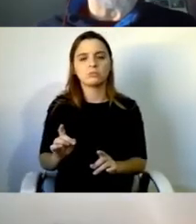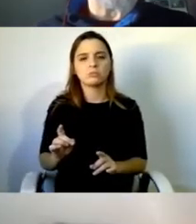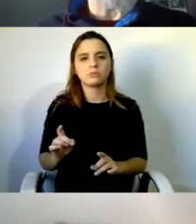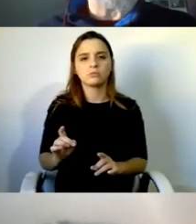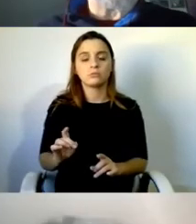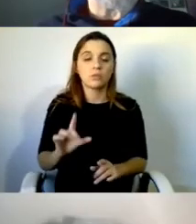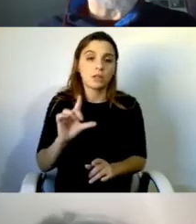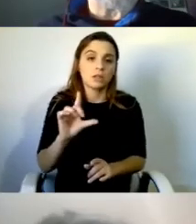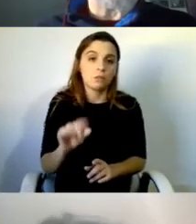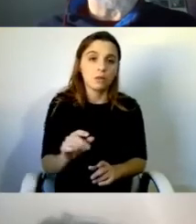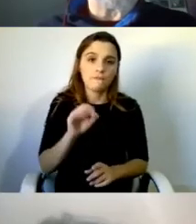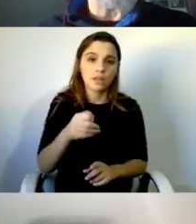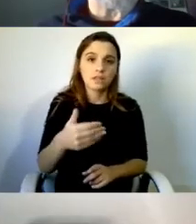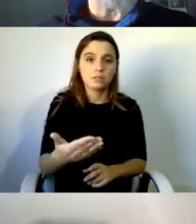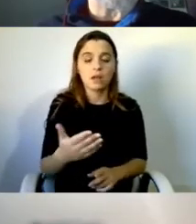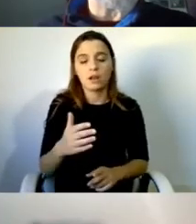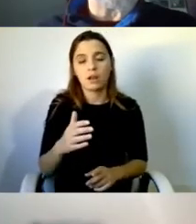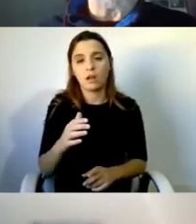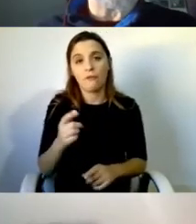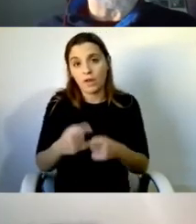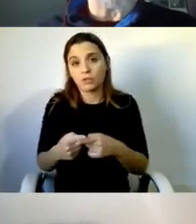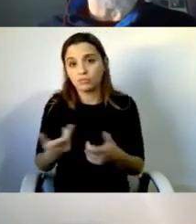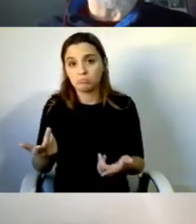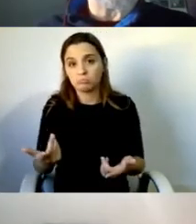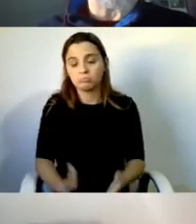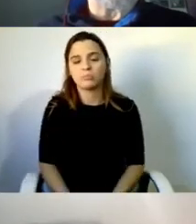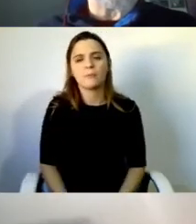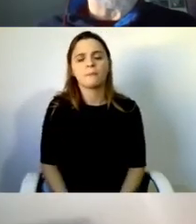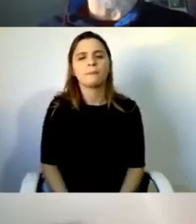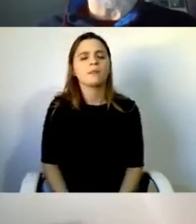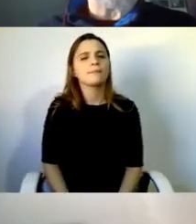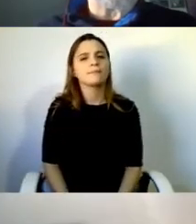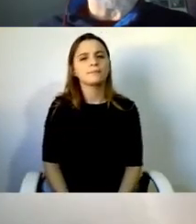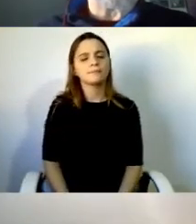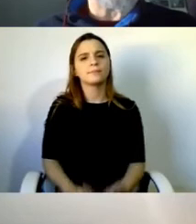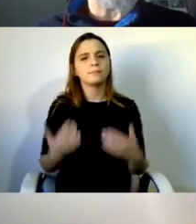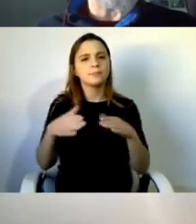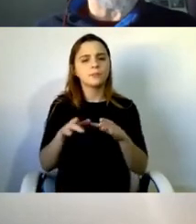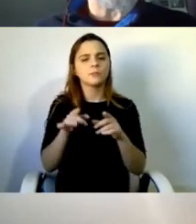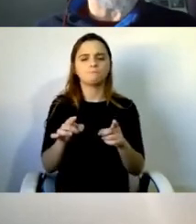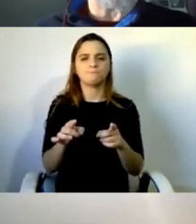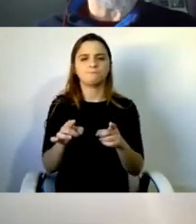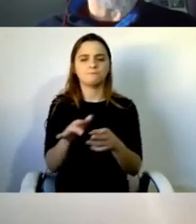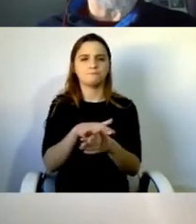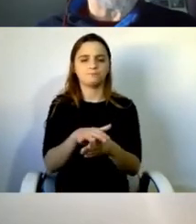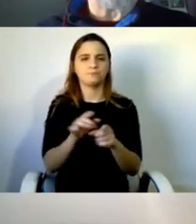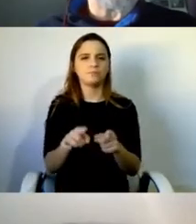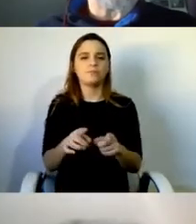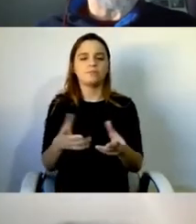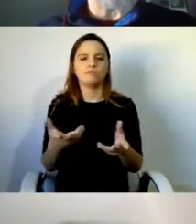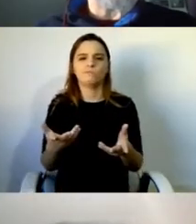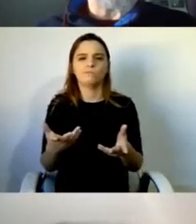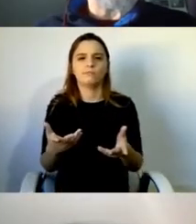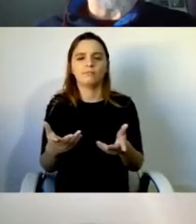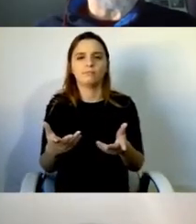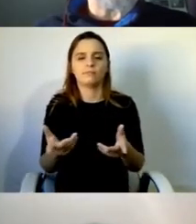holidays. But this question is not posed at all. So this